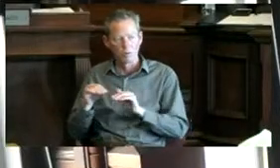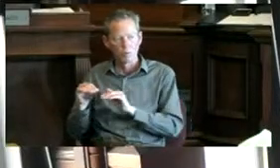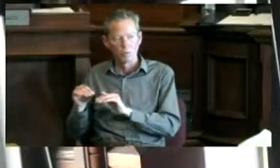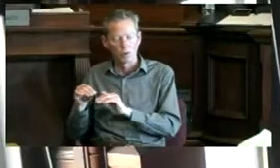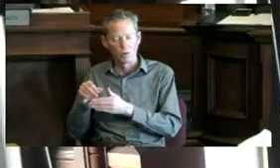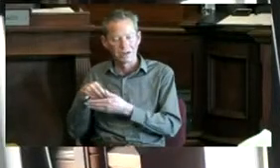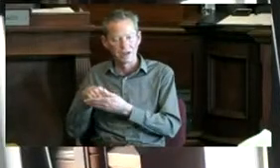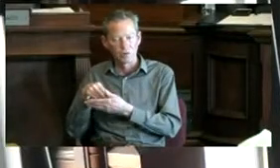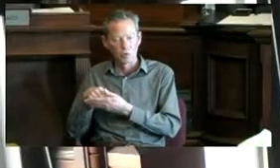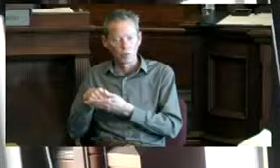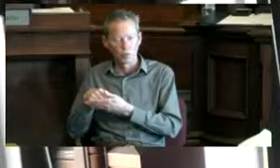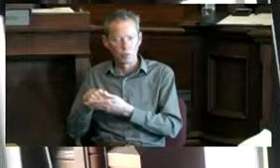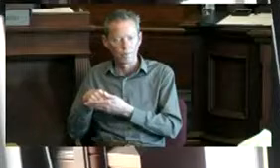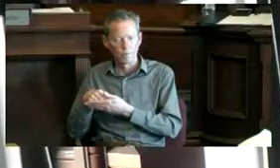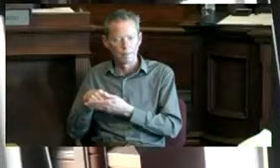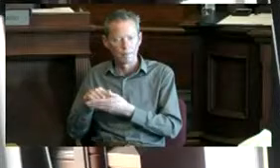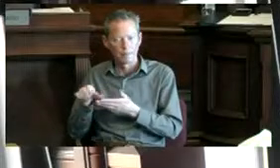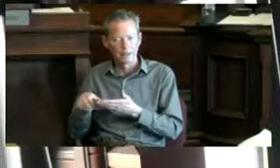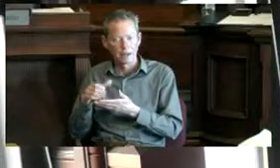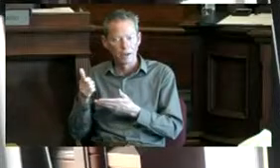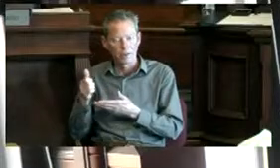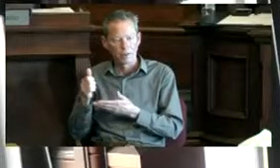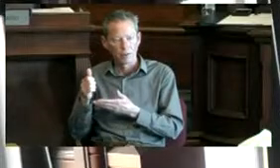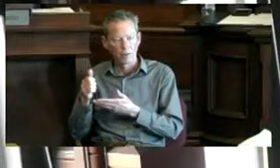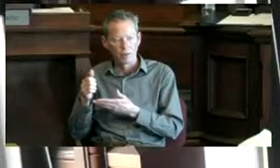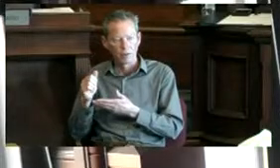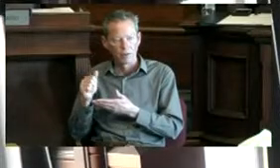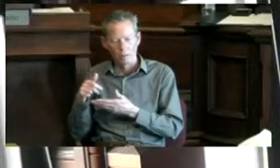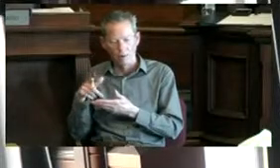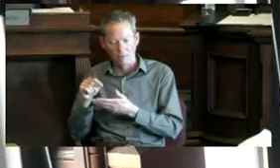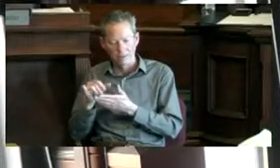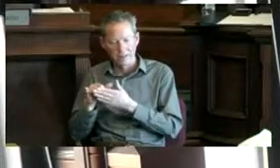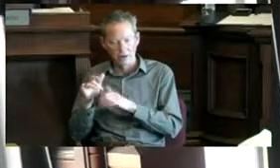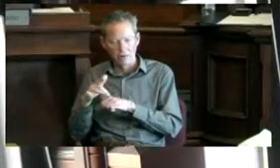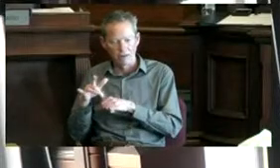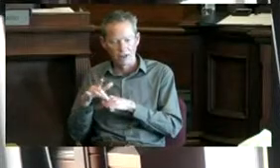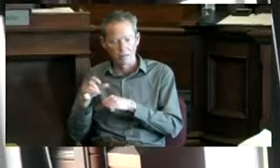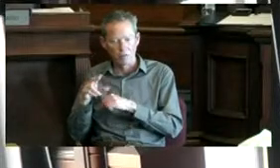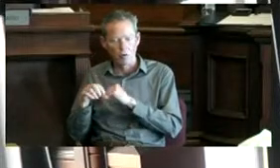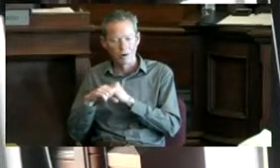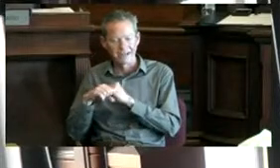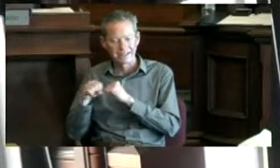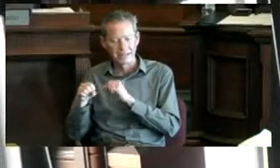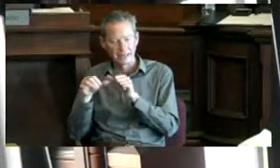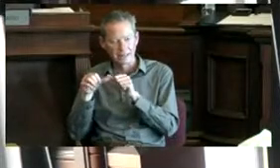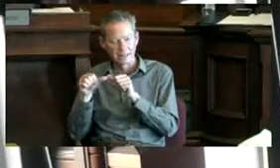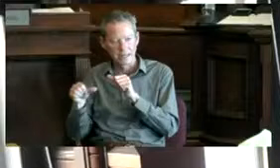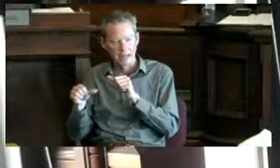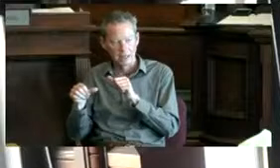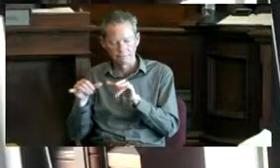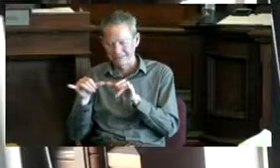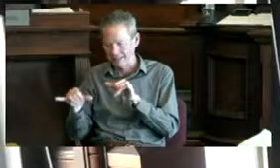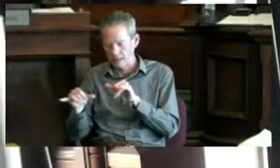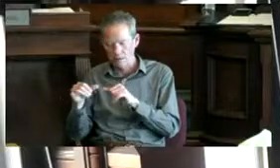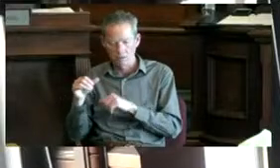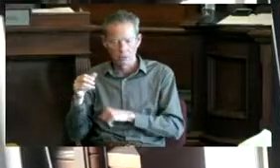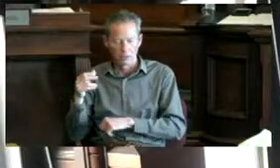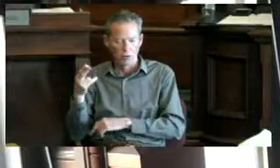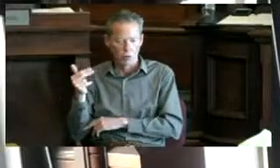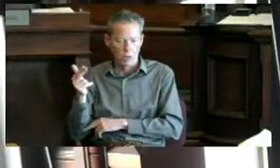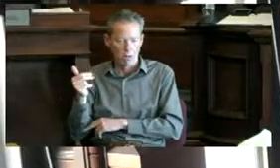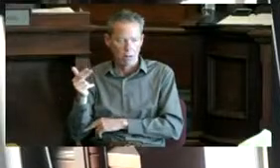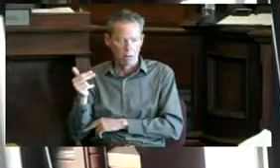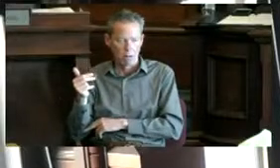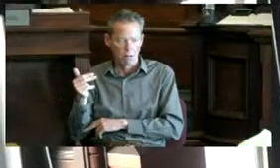relocated into other units that are available or extended stay hotel